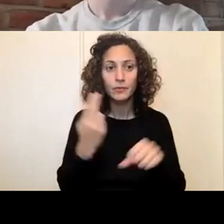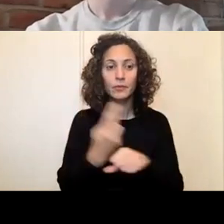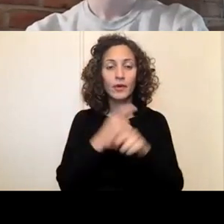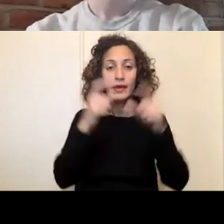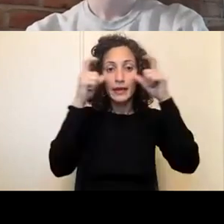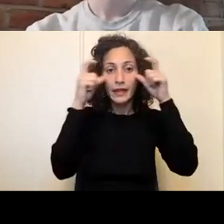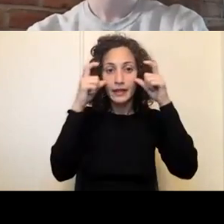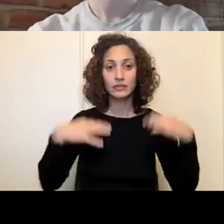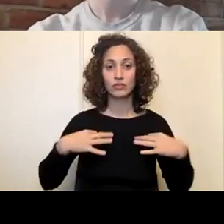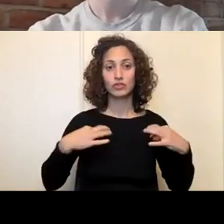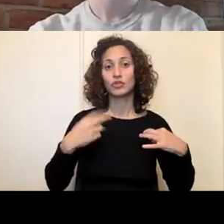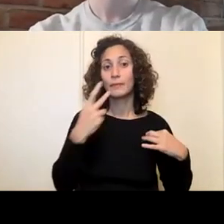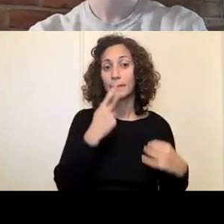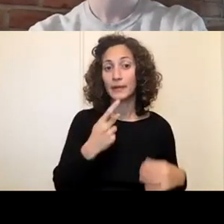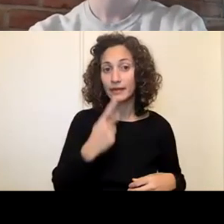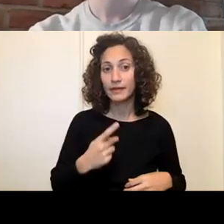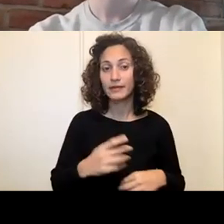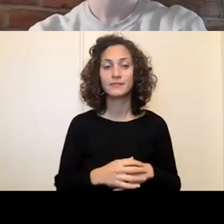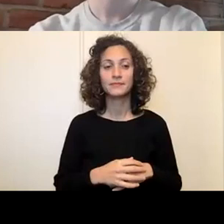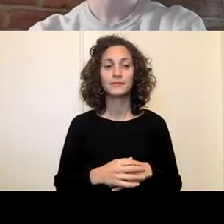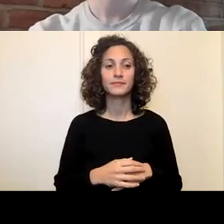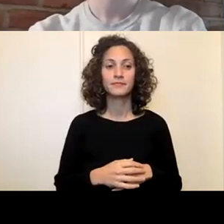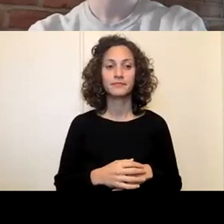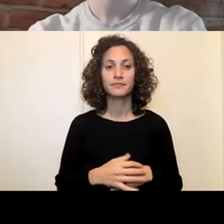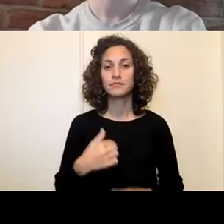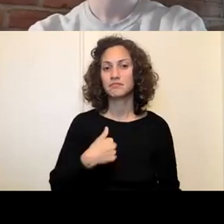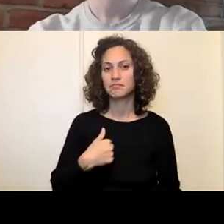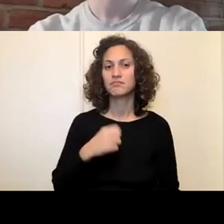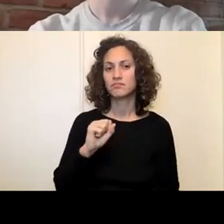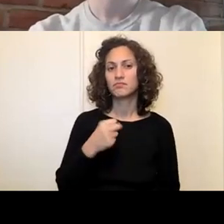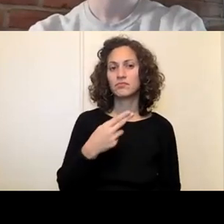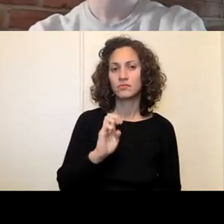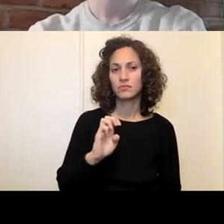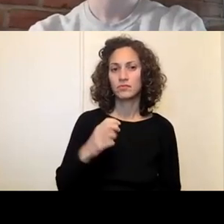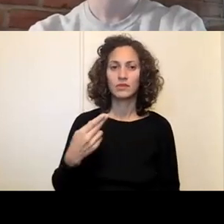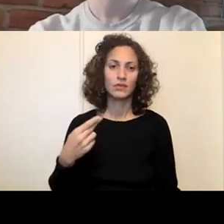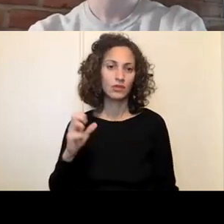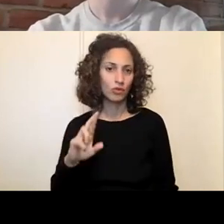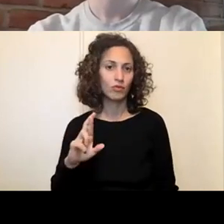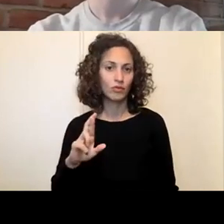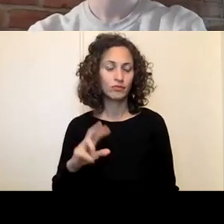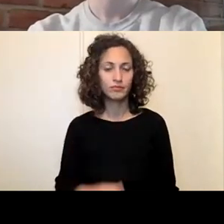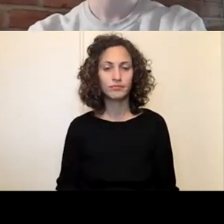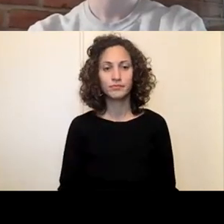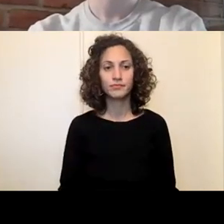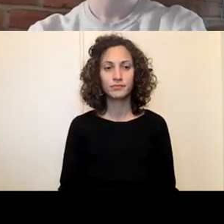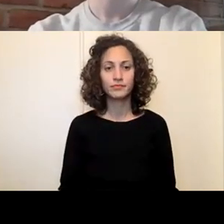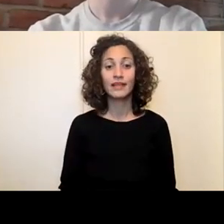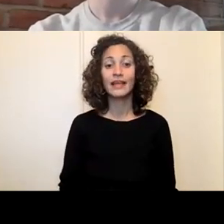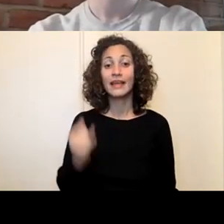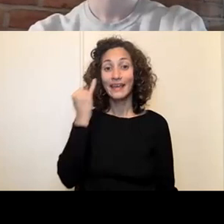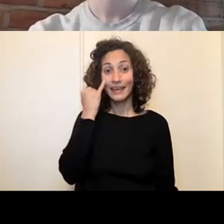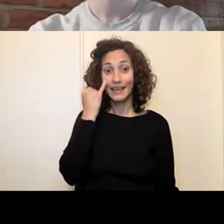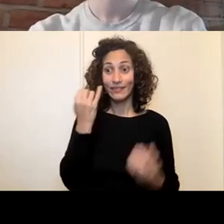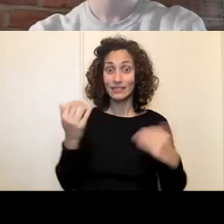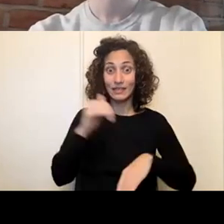pink shirt, and I go by she, her pronouns. If this is your first